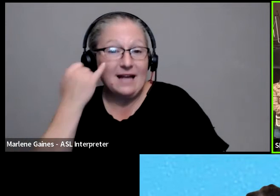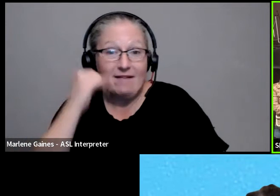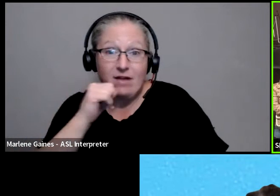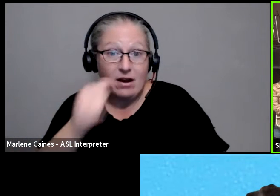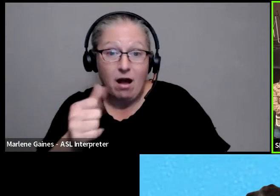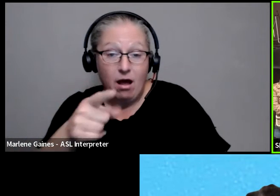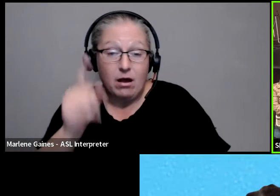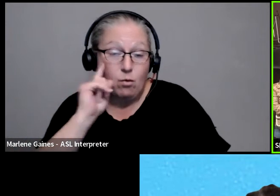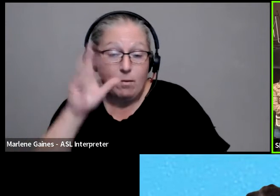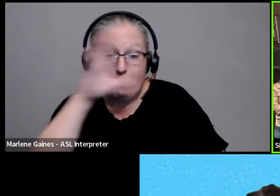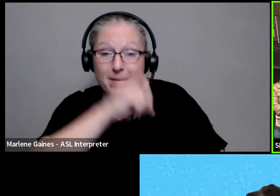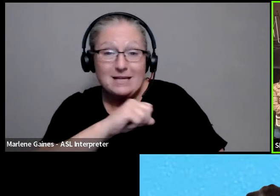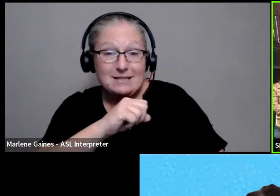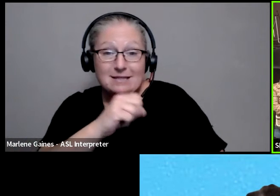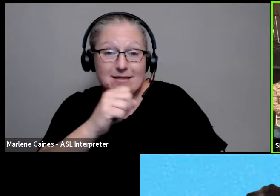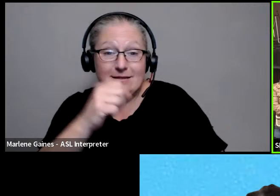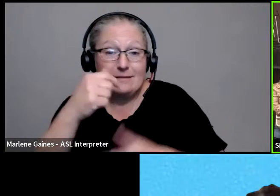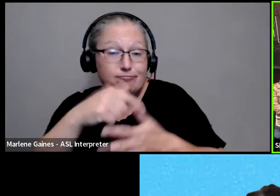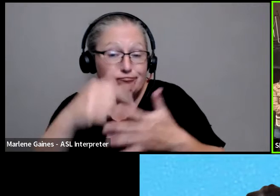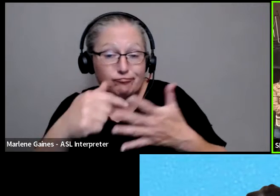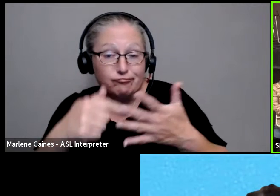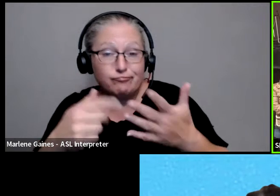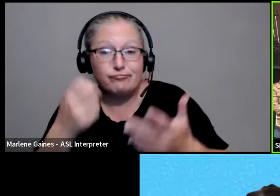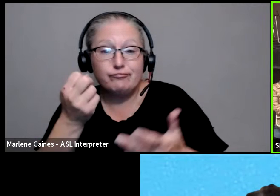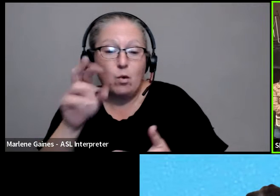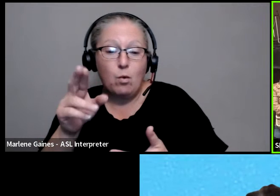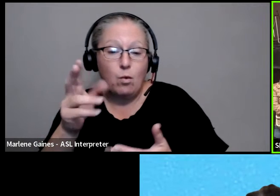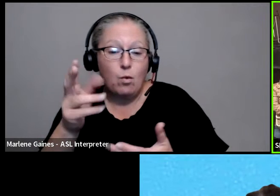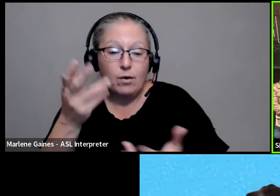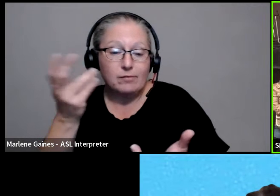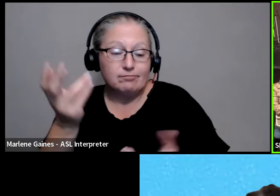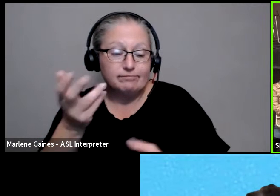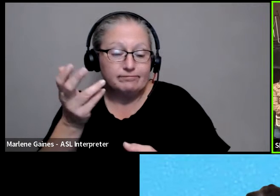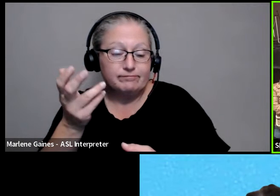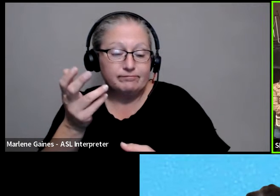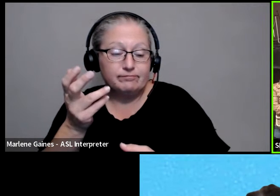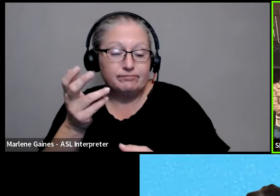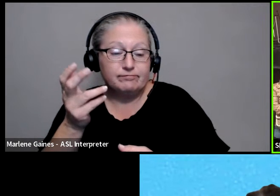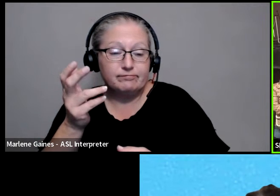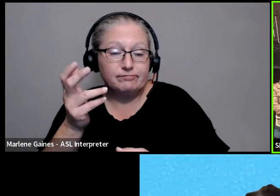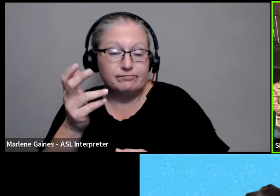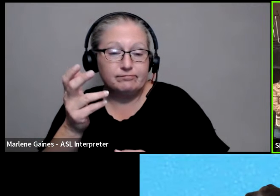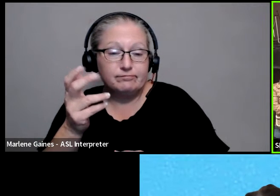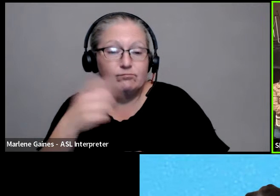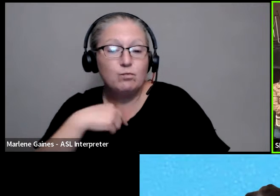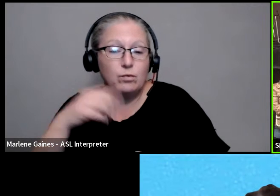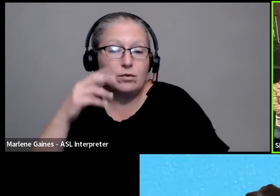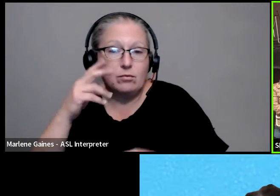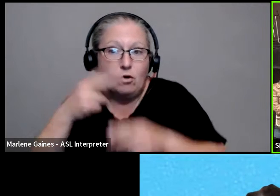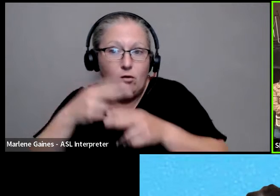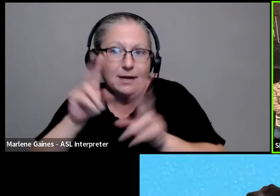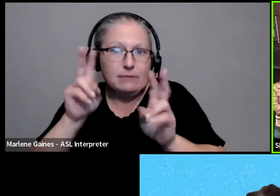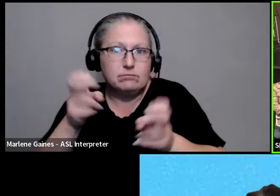miss out on, you know, certain things or, you know, we consider it as a necessary material.